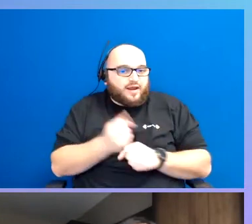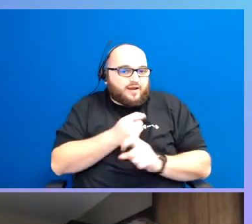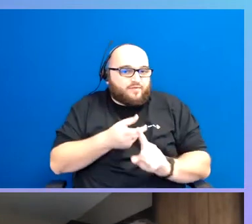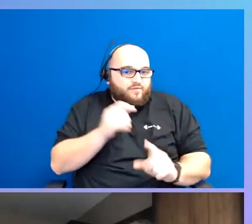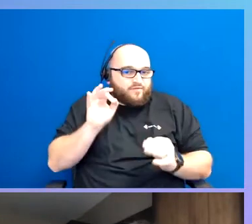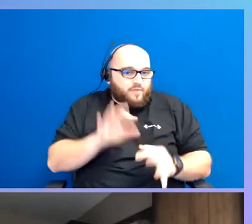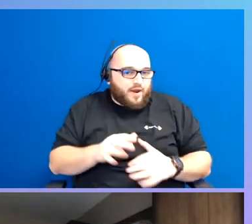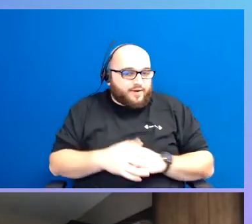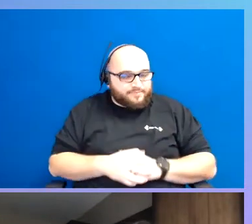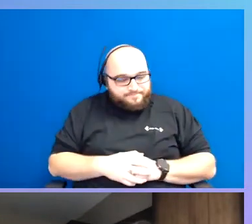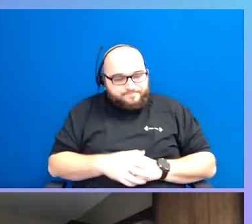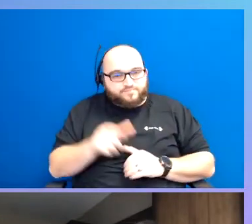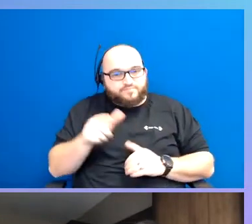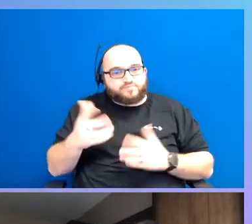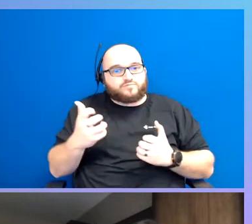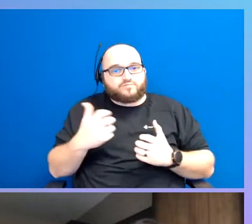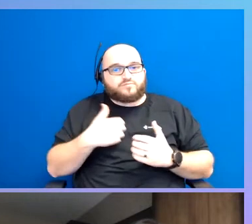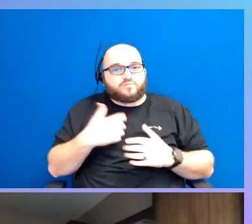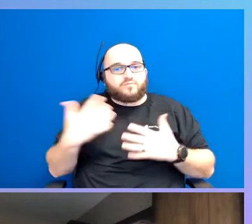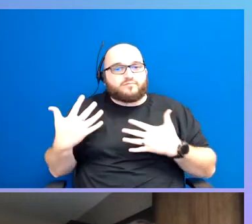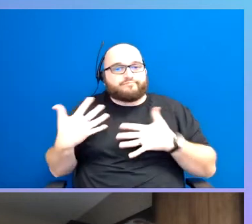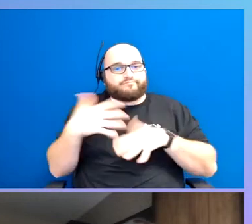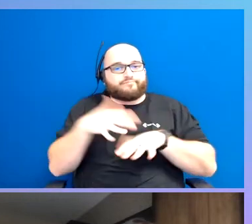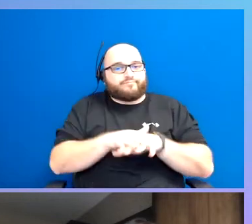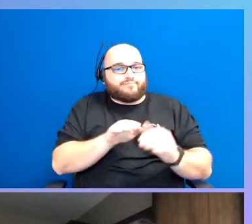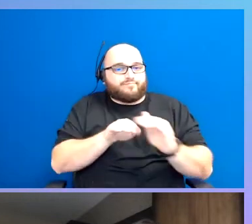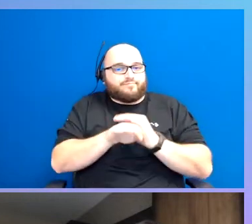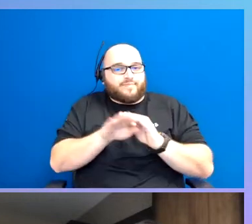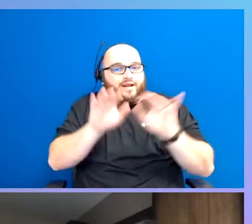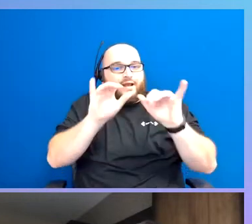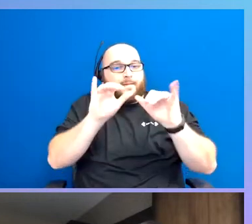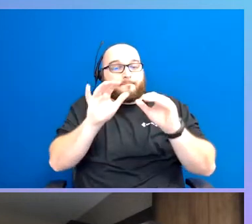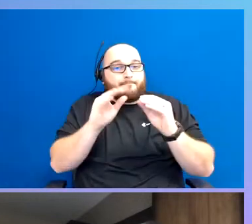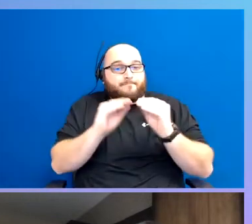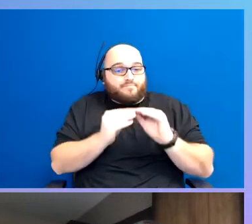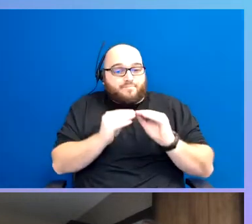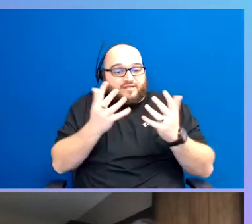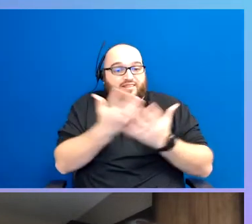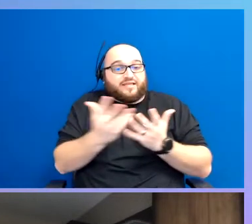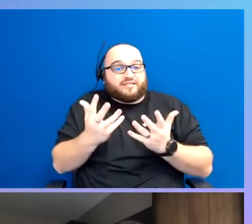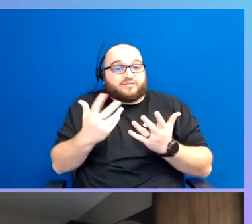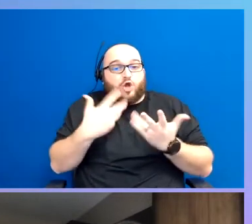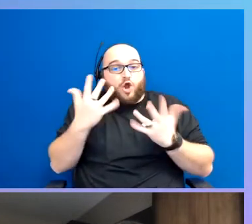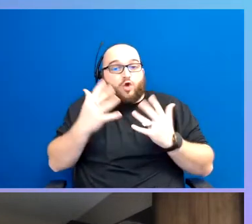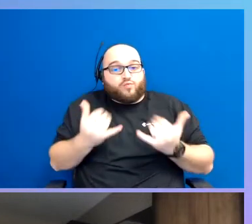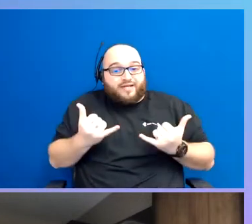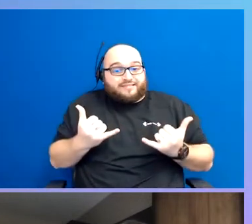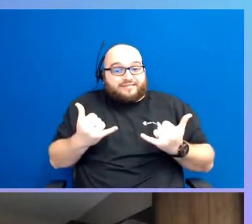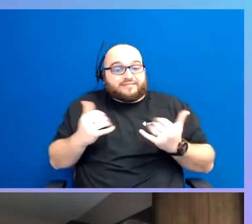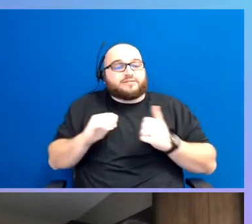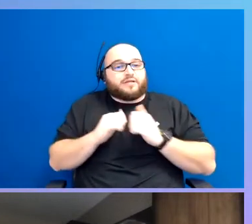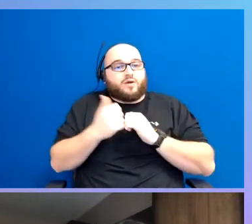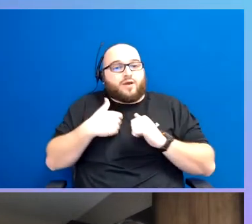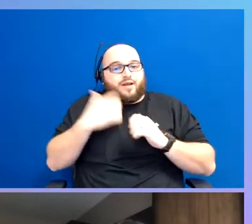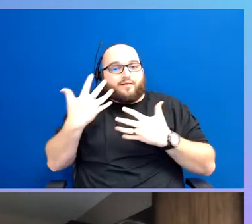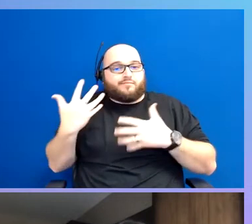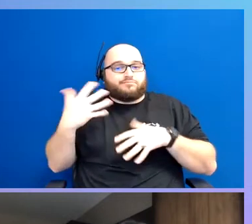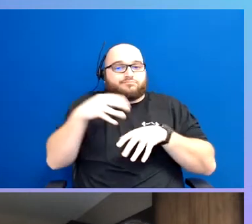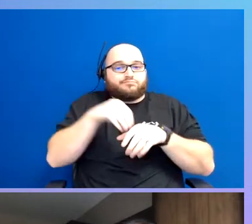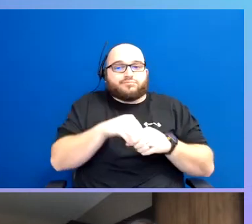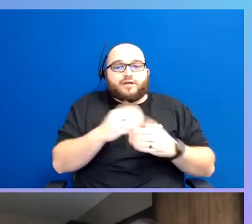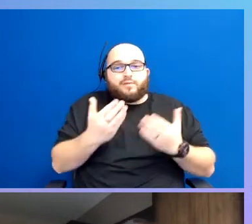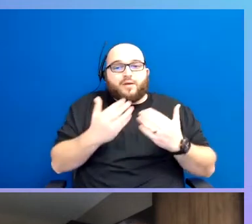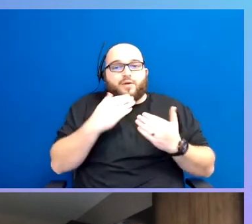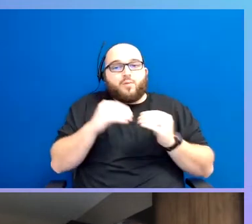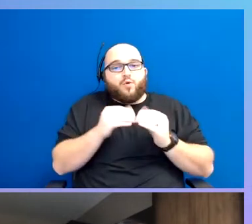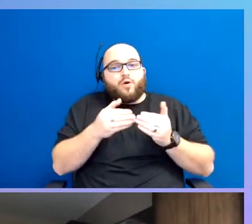You want to try and integrate accessibility measures into what exists already. So look at broader, maybe company analytics